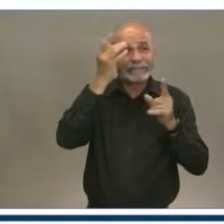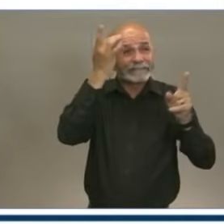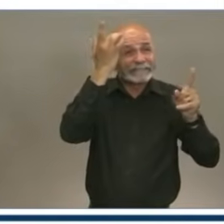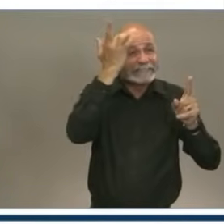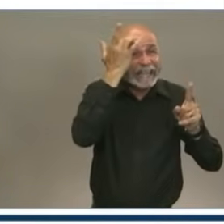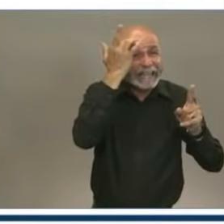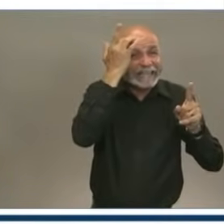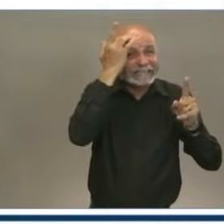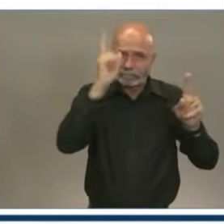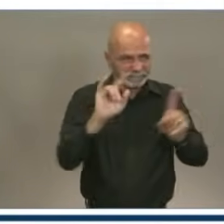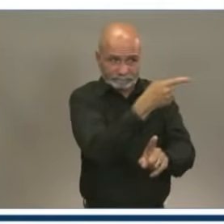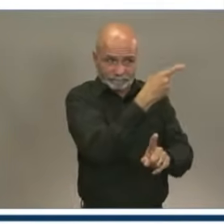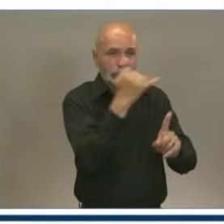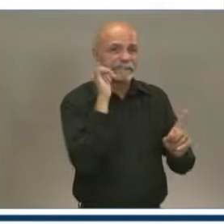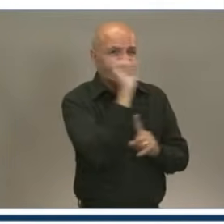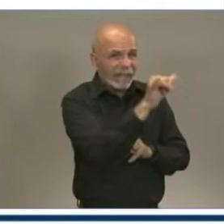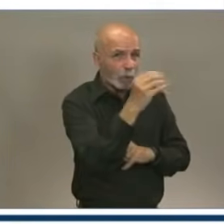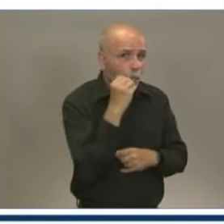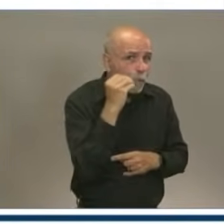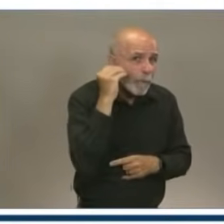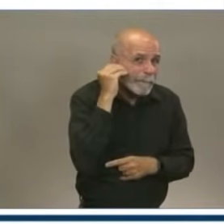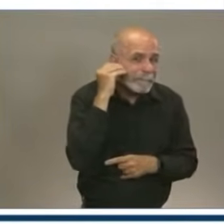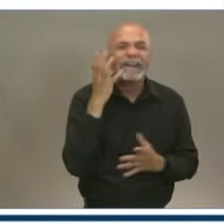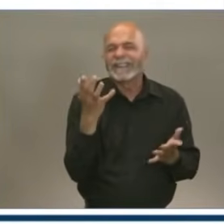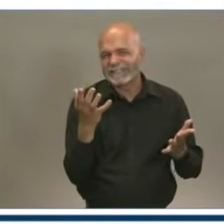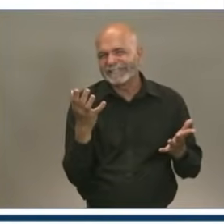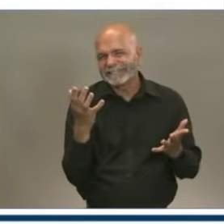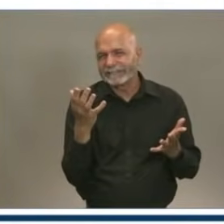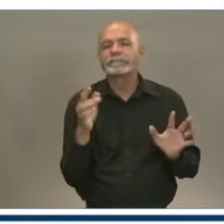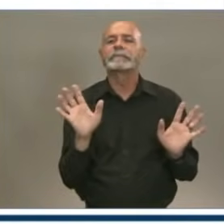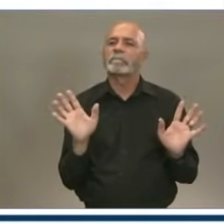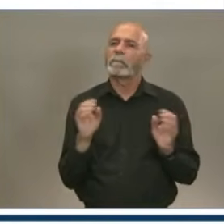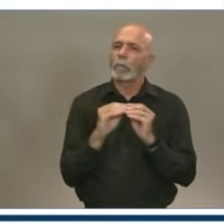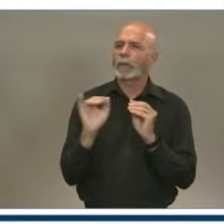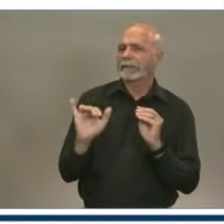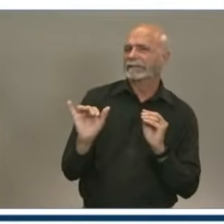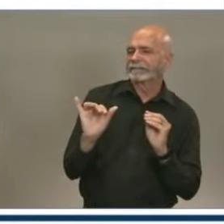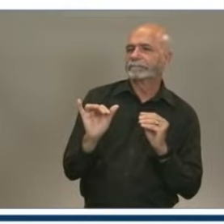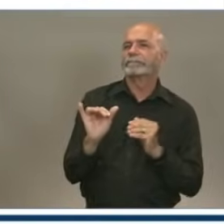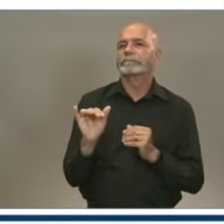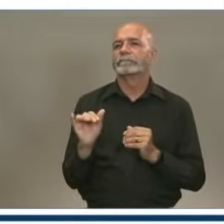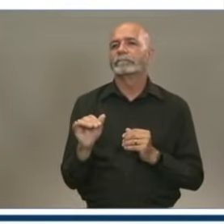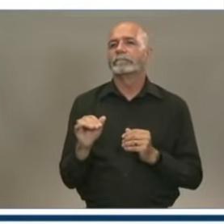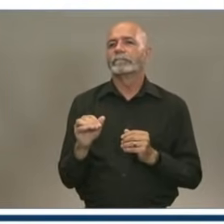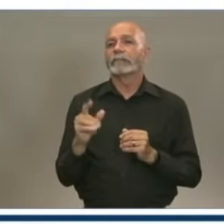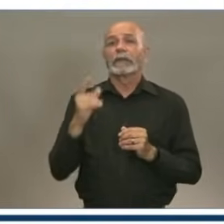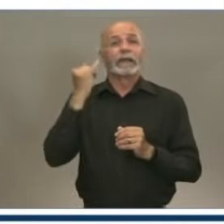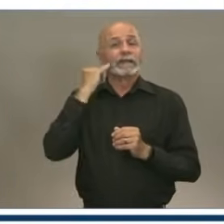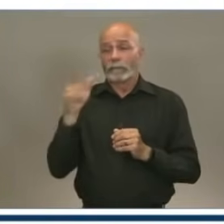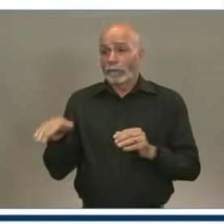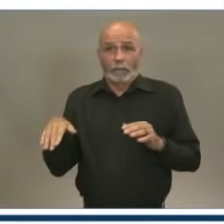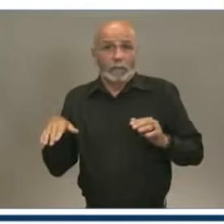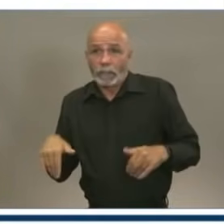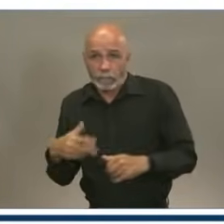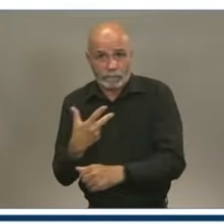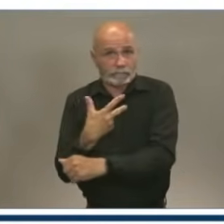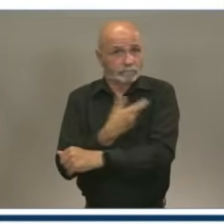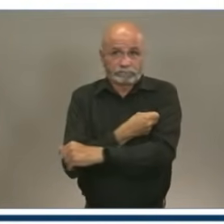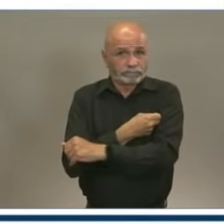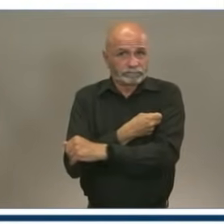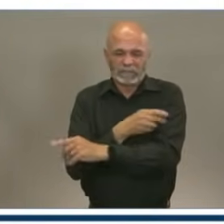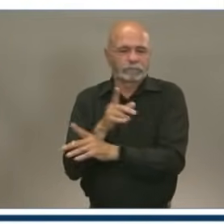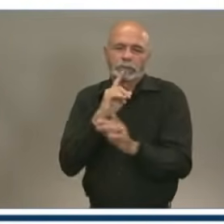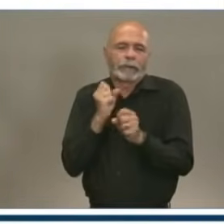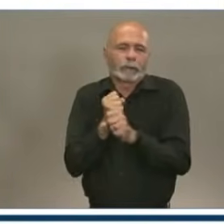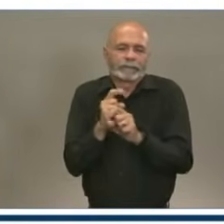sick. But we're not looking at doing things differently based on vaccine versus unvaccinated cohorts. Next, we'll go to the